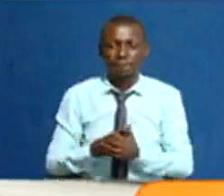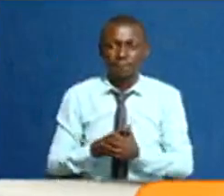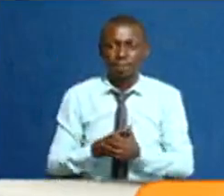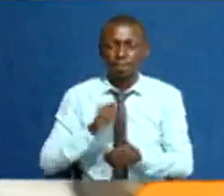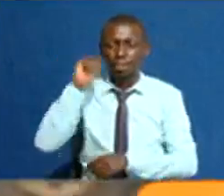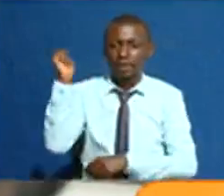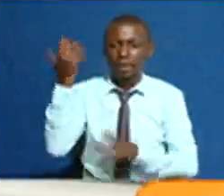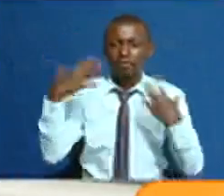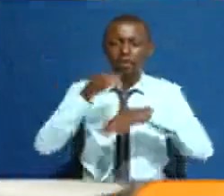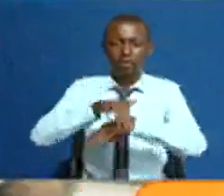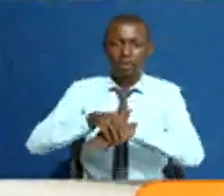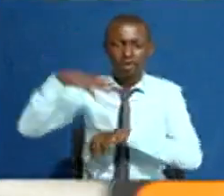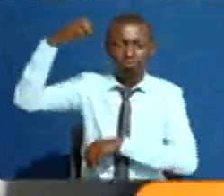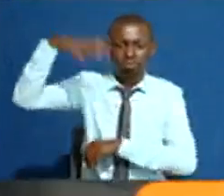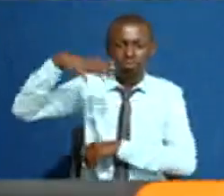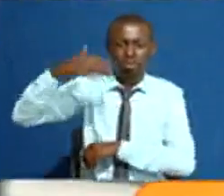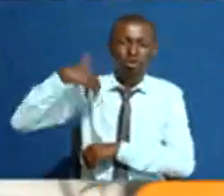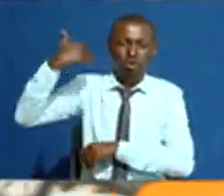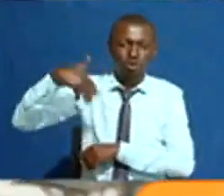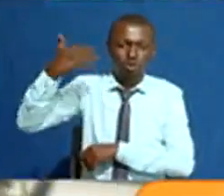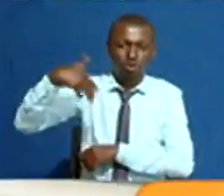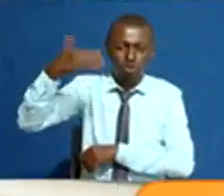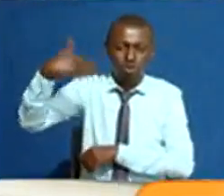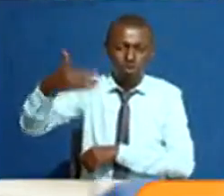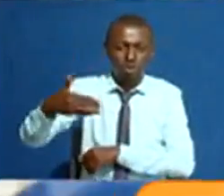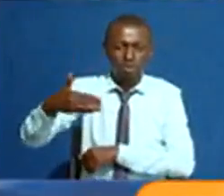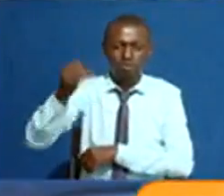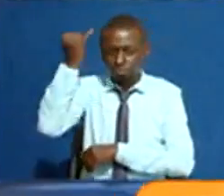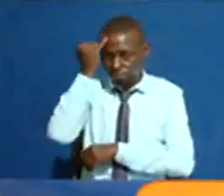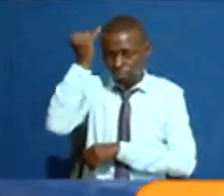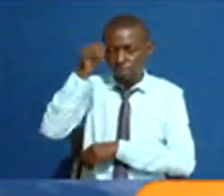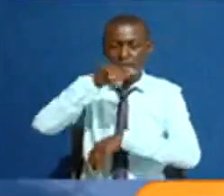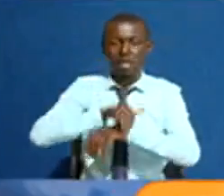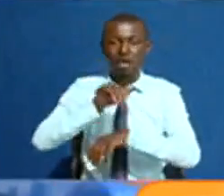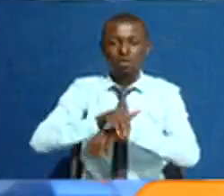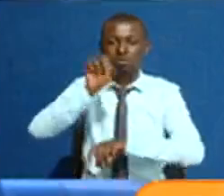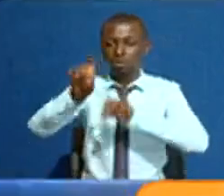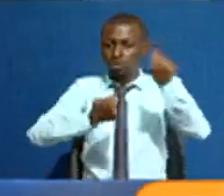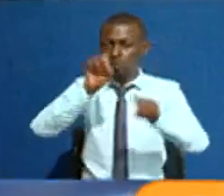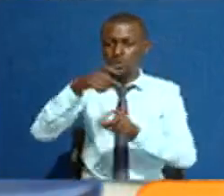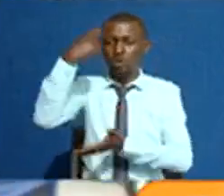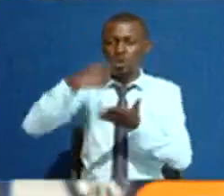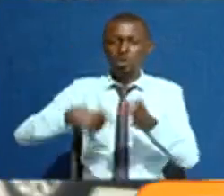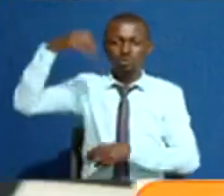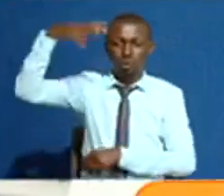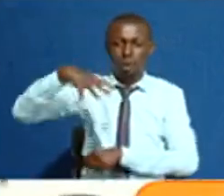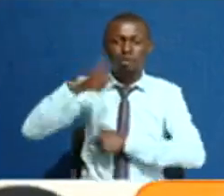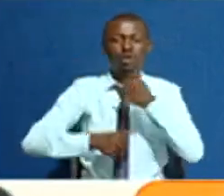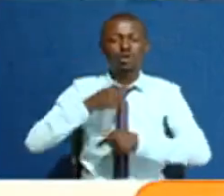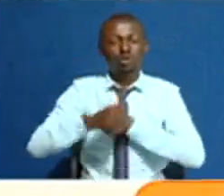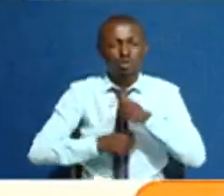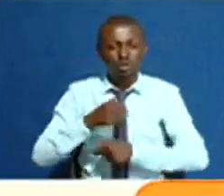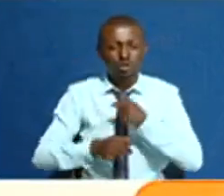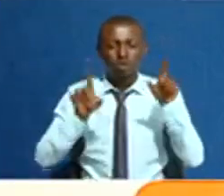with a stable and reliable supply of power are most welcome, questions around the cost of power continue to persist given